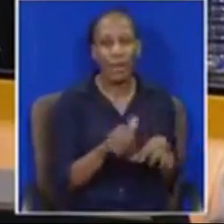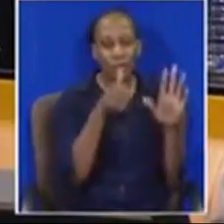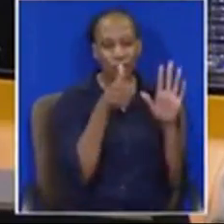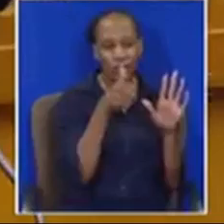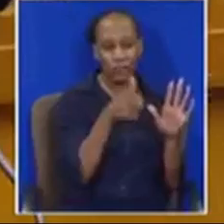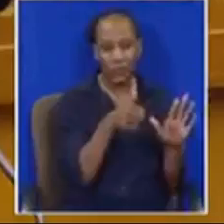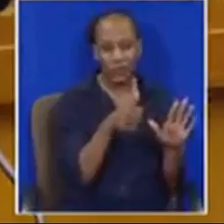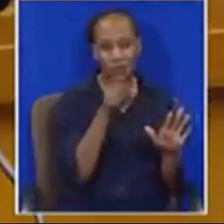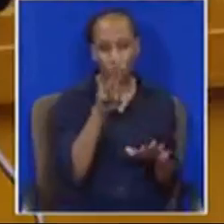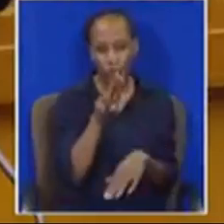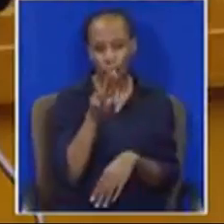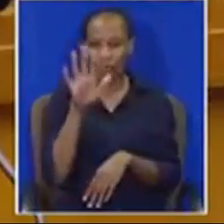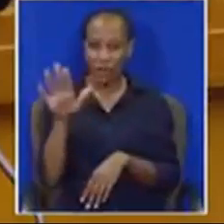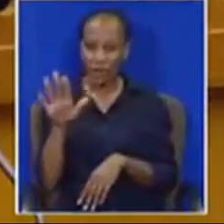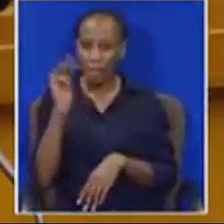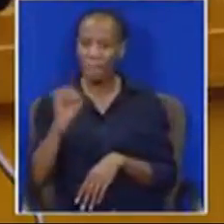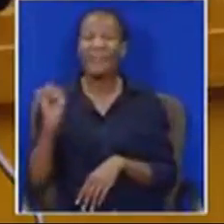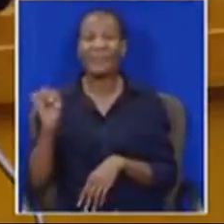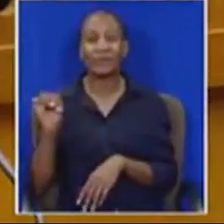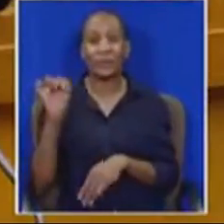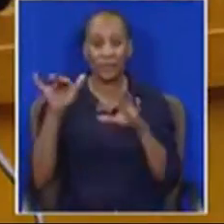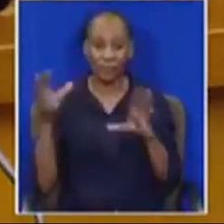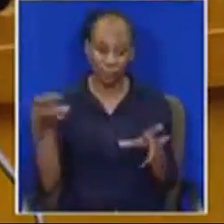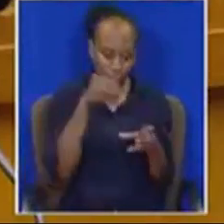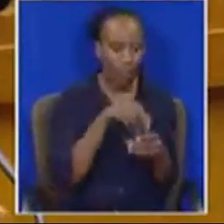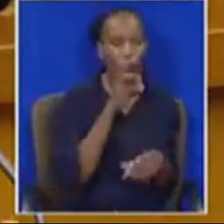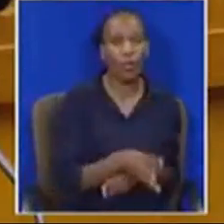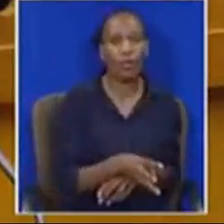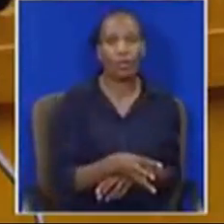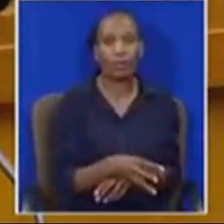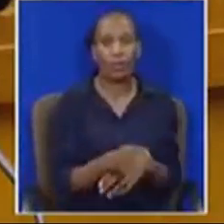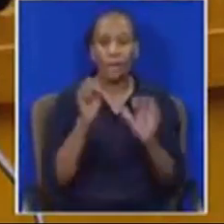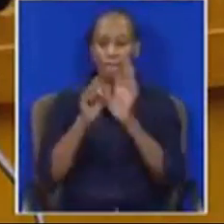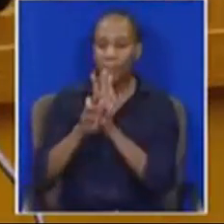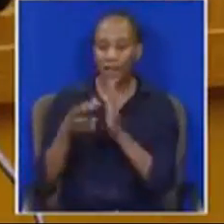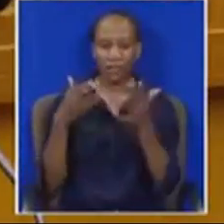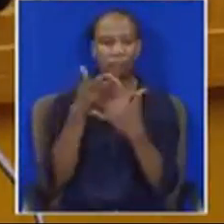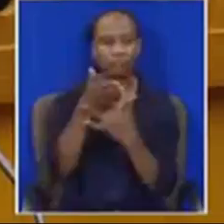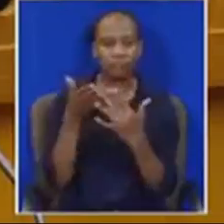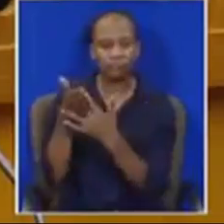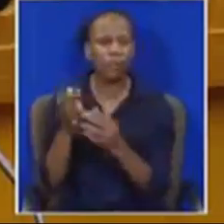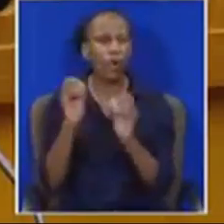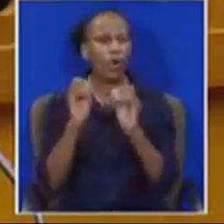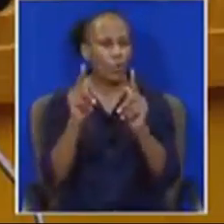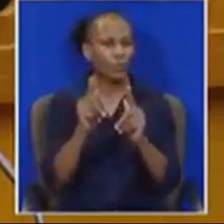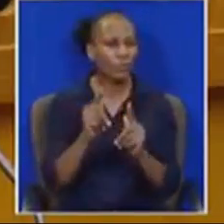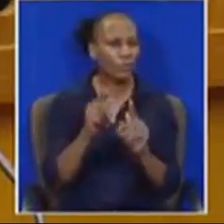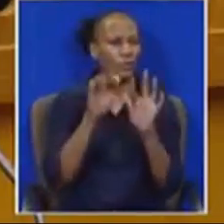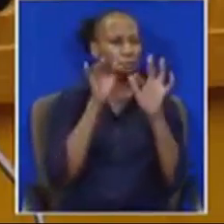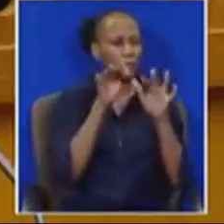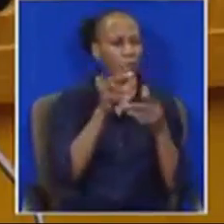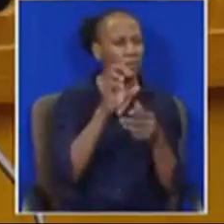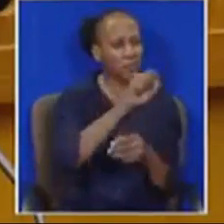625 million people. It will open market access opportunities for South African